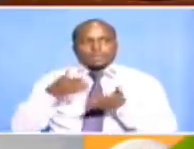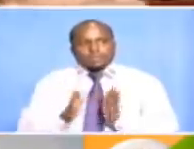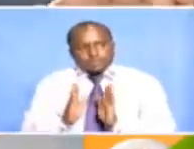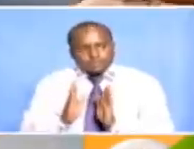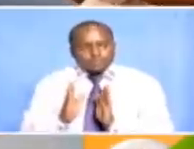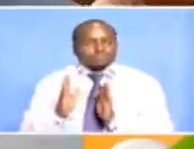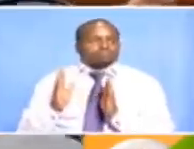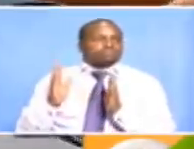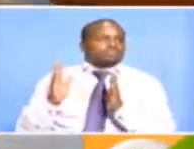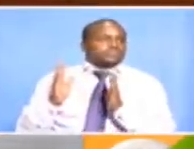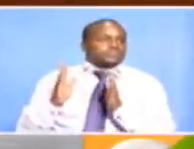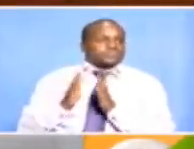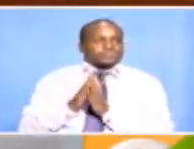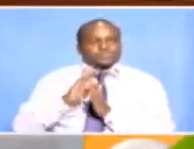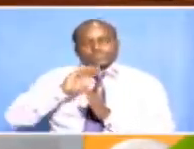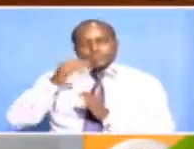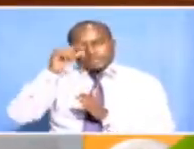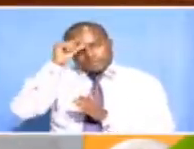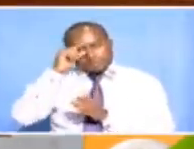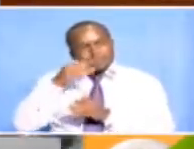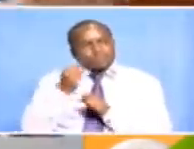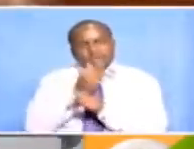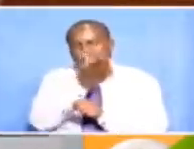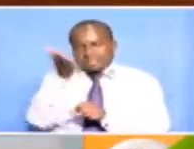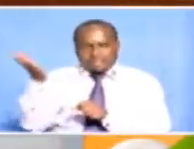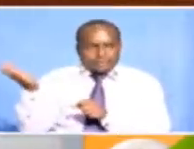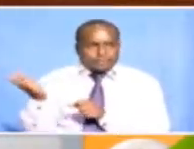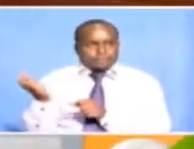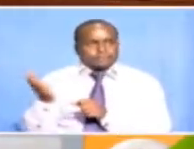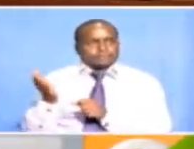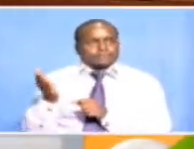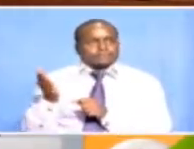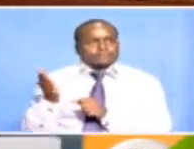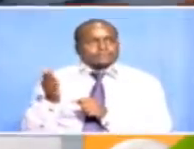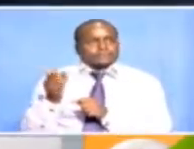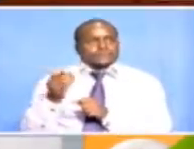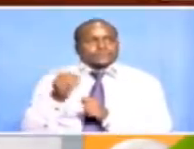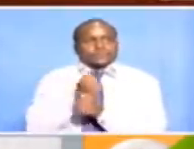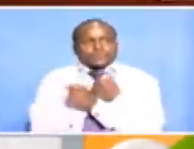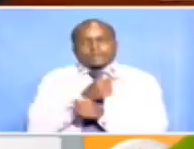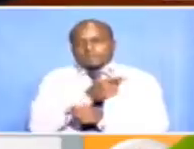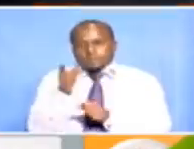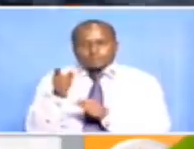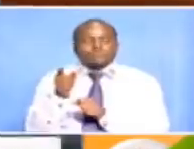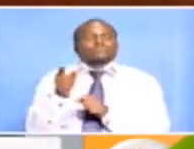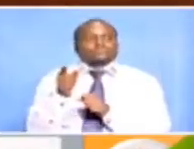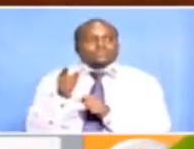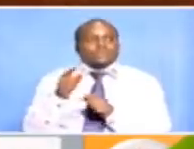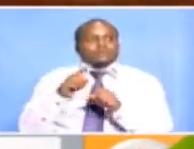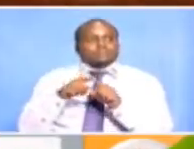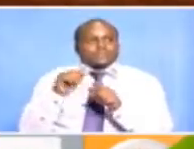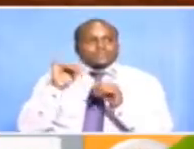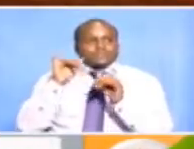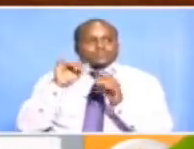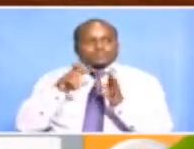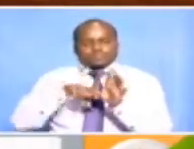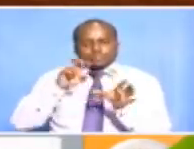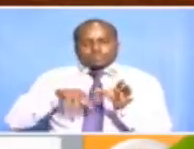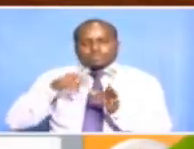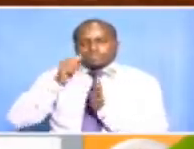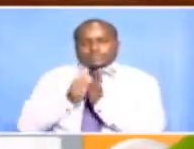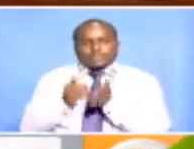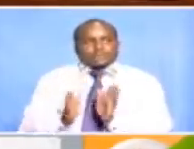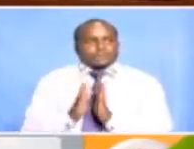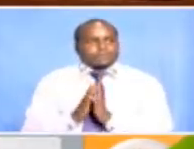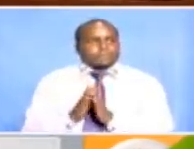nafanya OP, county government. Mji yetu tunaupenda, mshikishwe railway, mutembee.